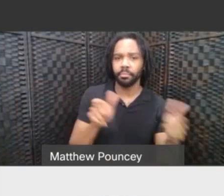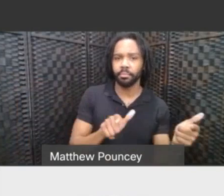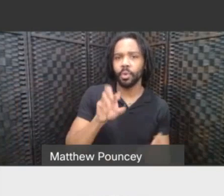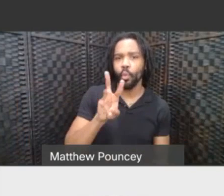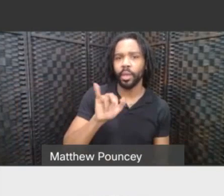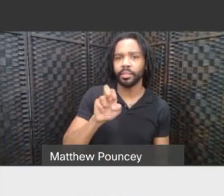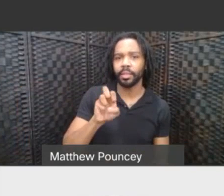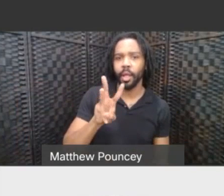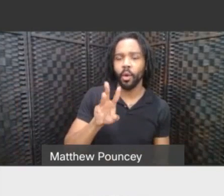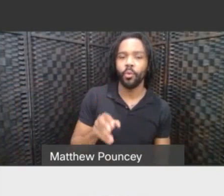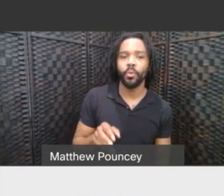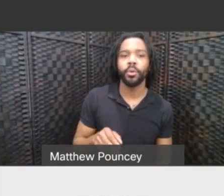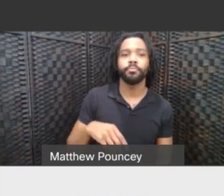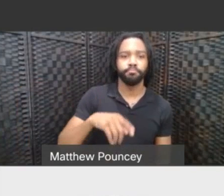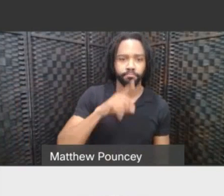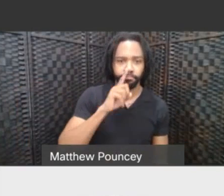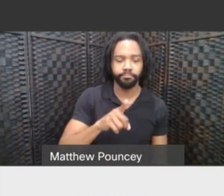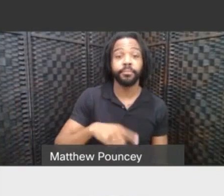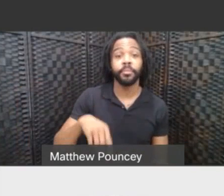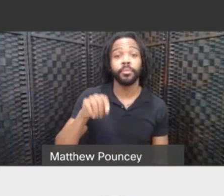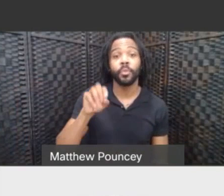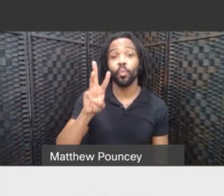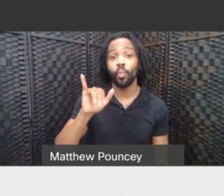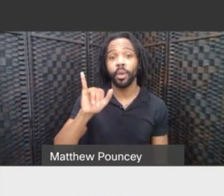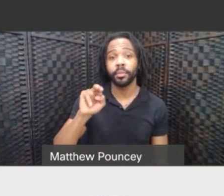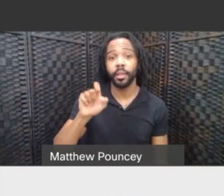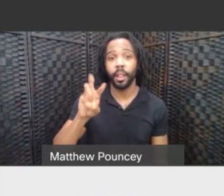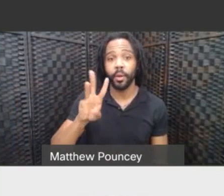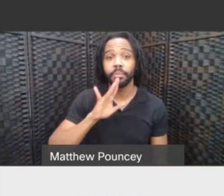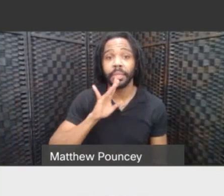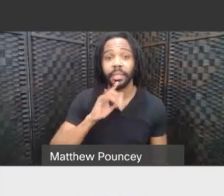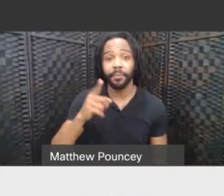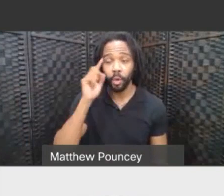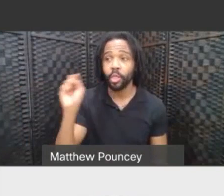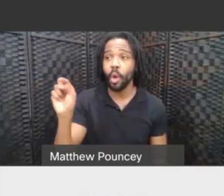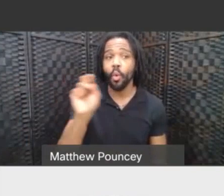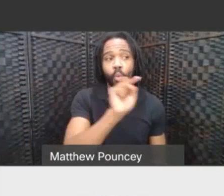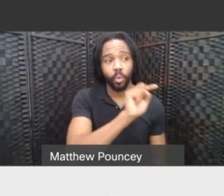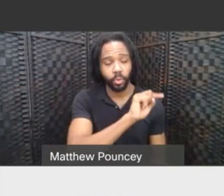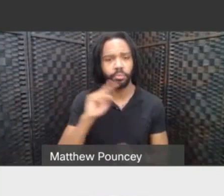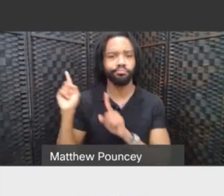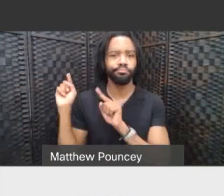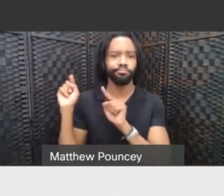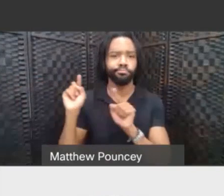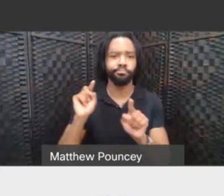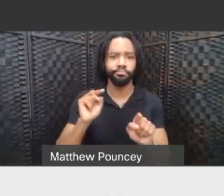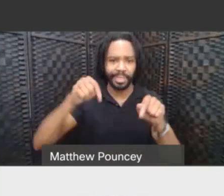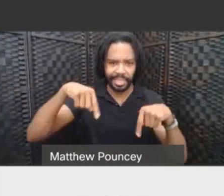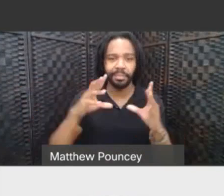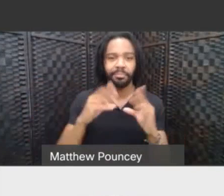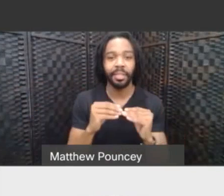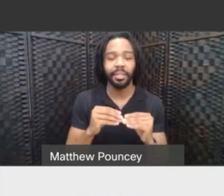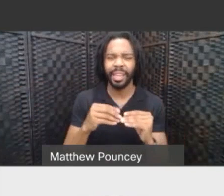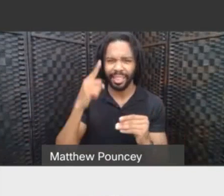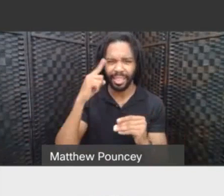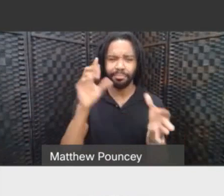Sure. So, for those who are regularly participating in this call, we kind of had this mentioned once before, so